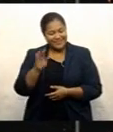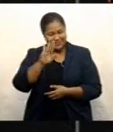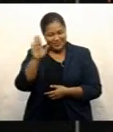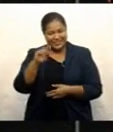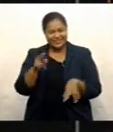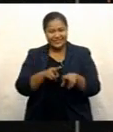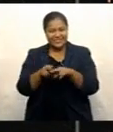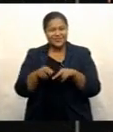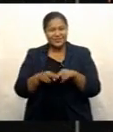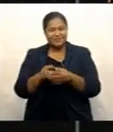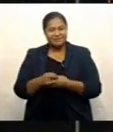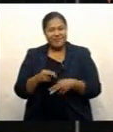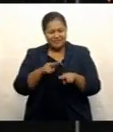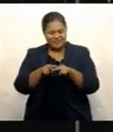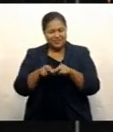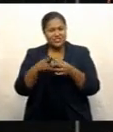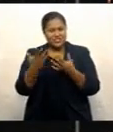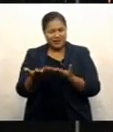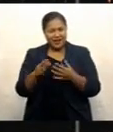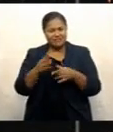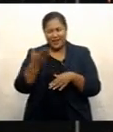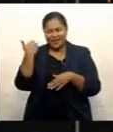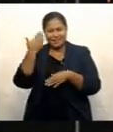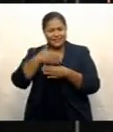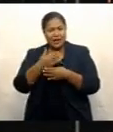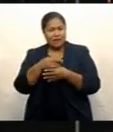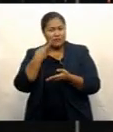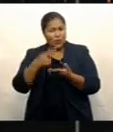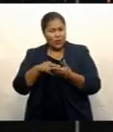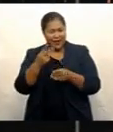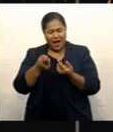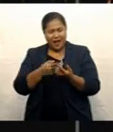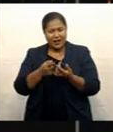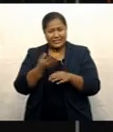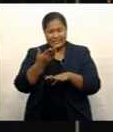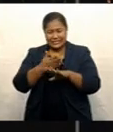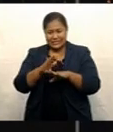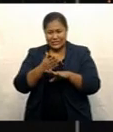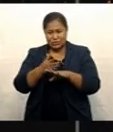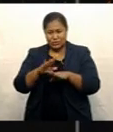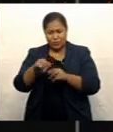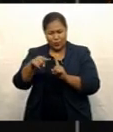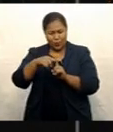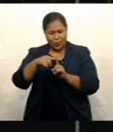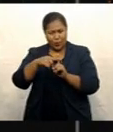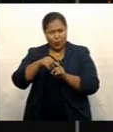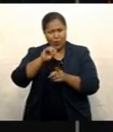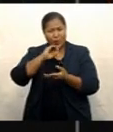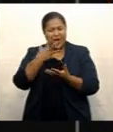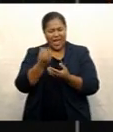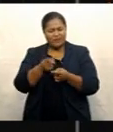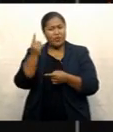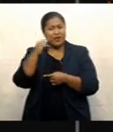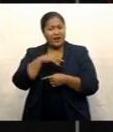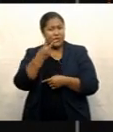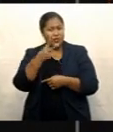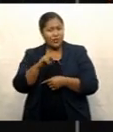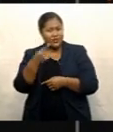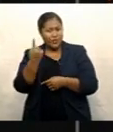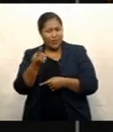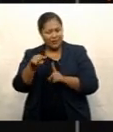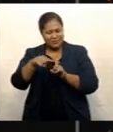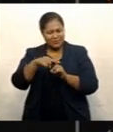Bulavinaka, Fiji. Fiji has last night recorded another new high of COVID-19 cases with 121 new